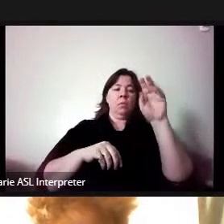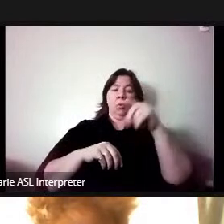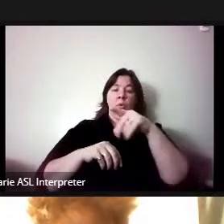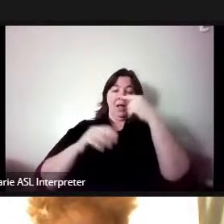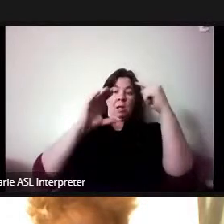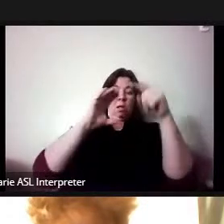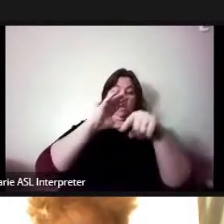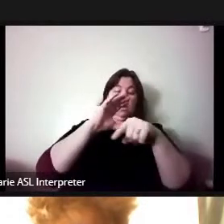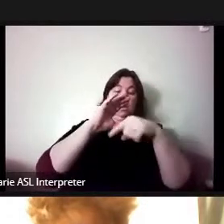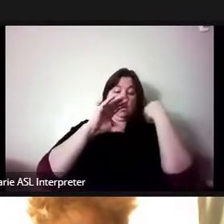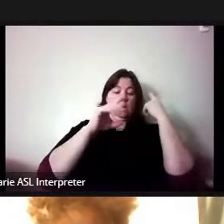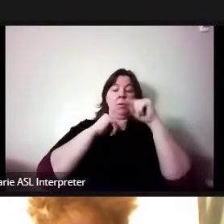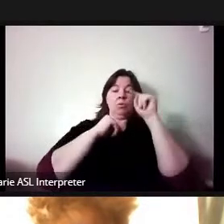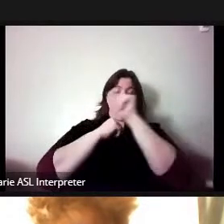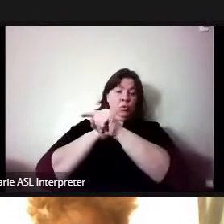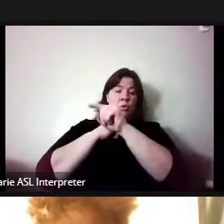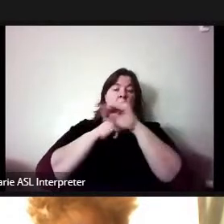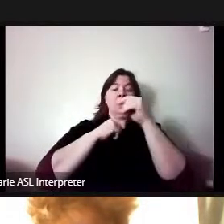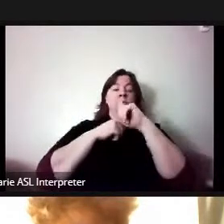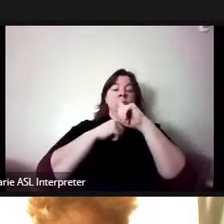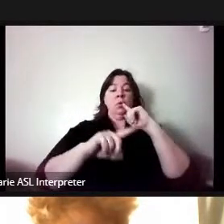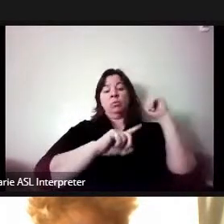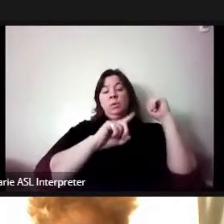has responded, then please